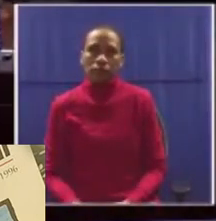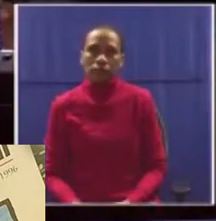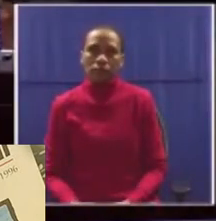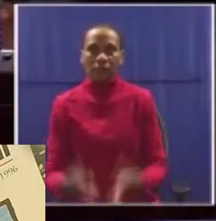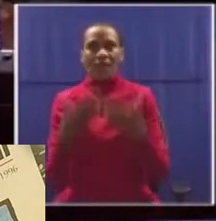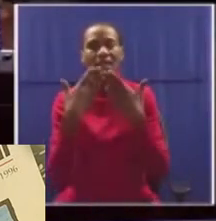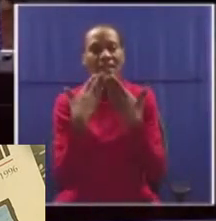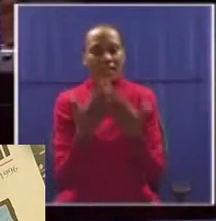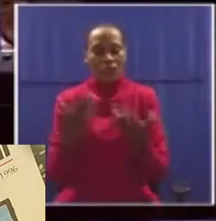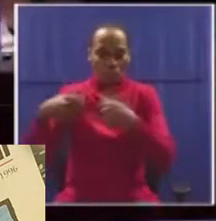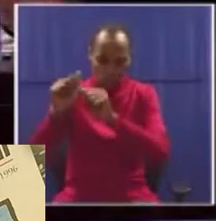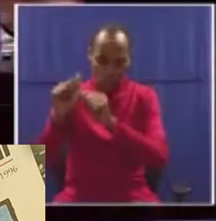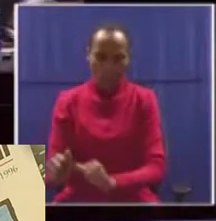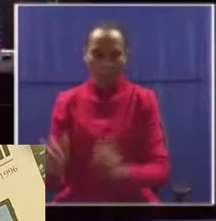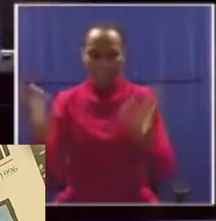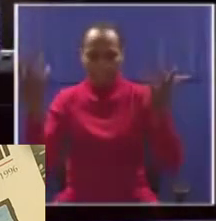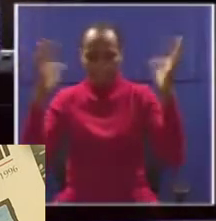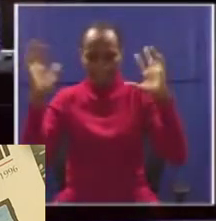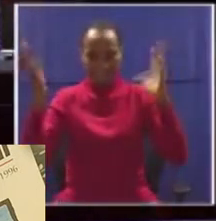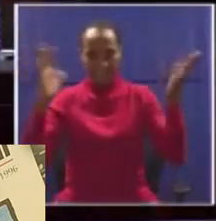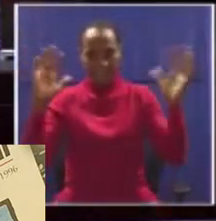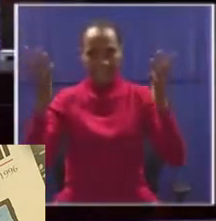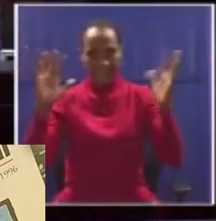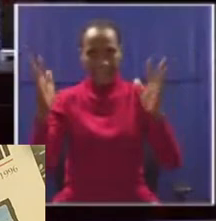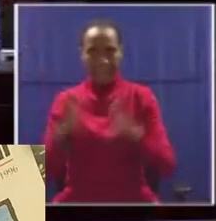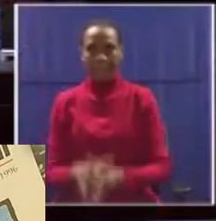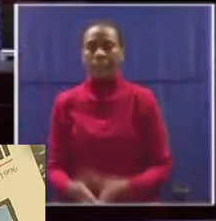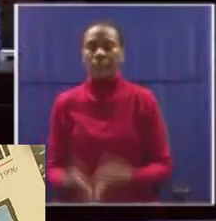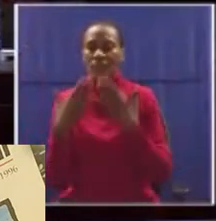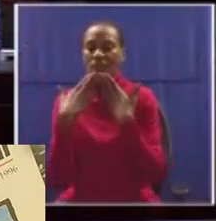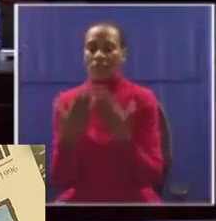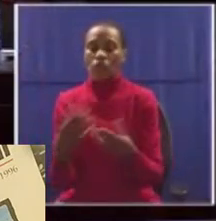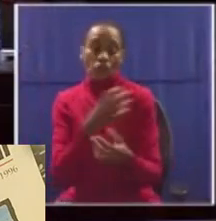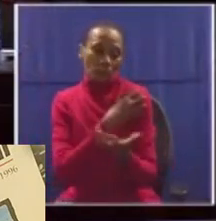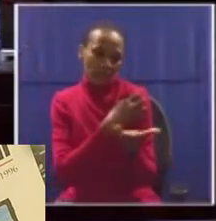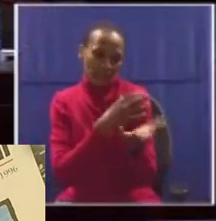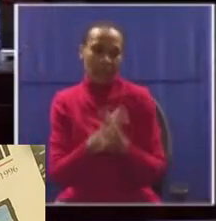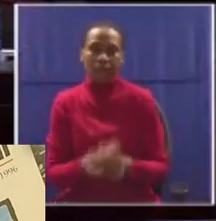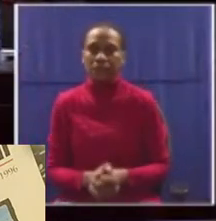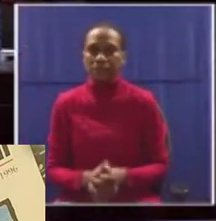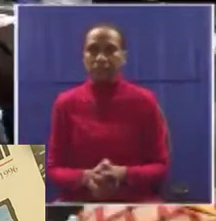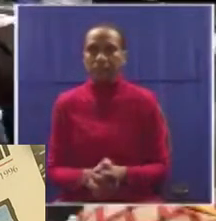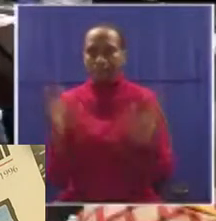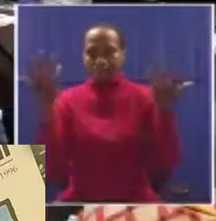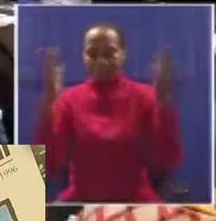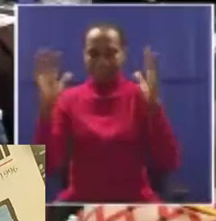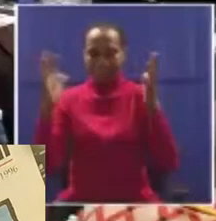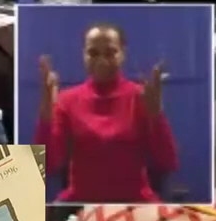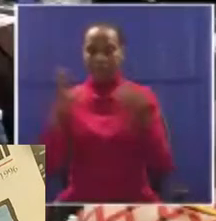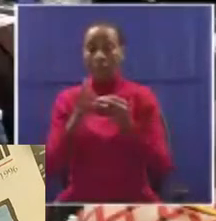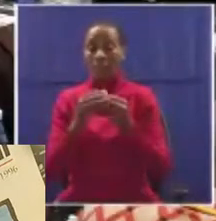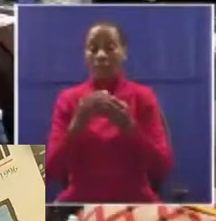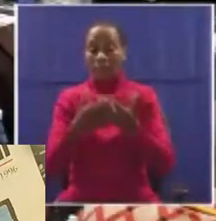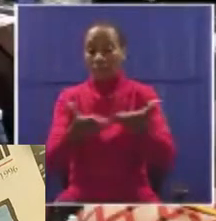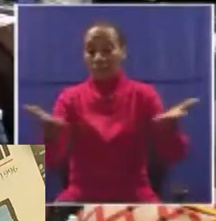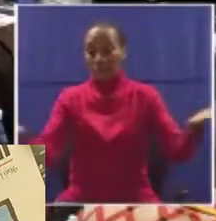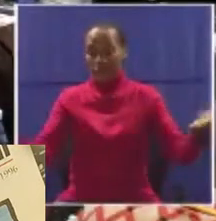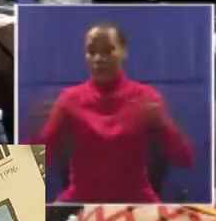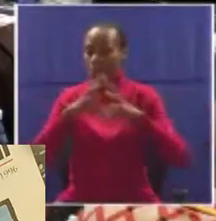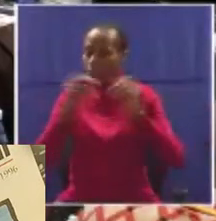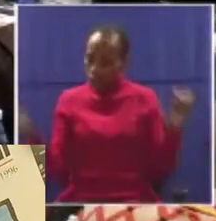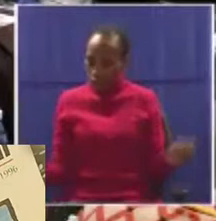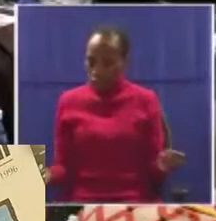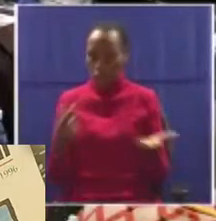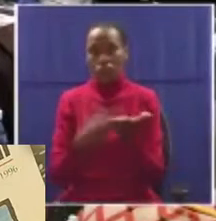thank you another episode thank you honorable minister honorable members that